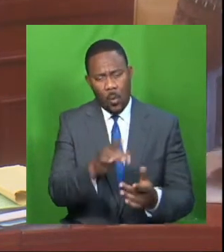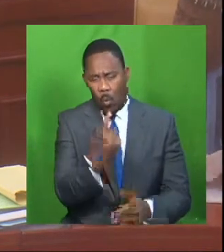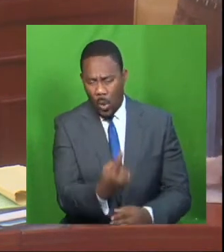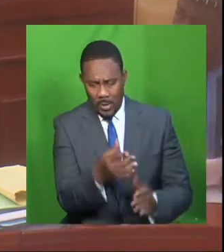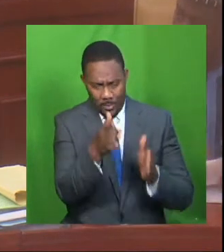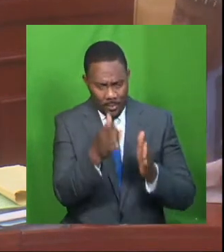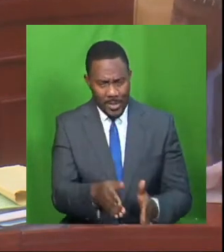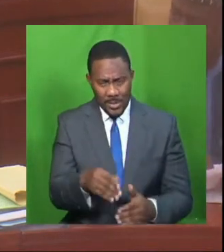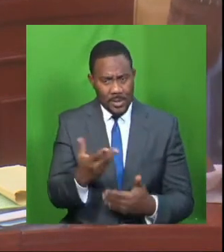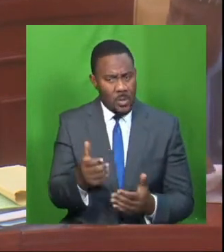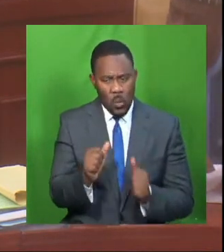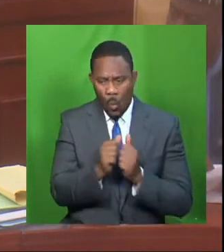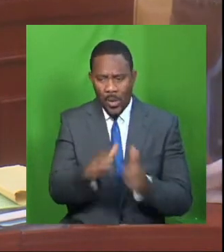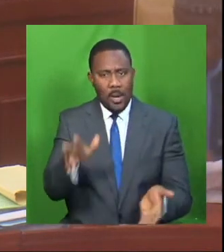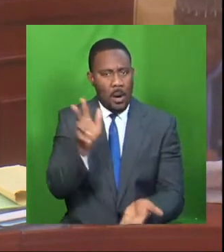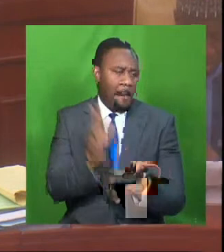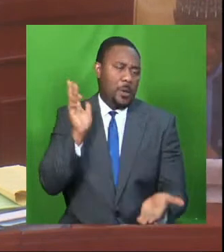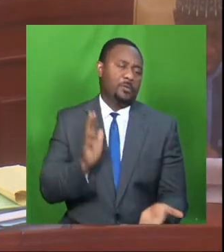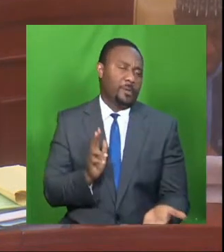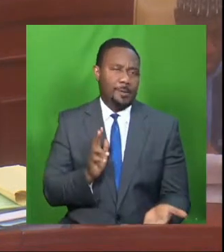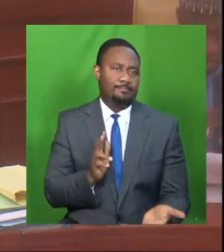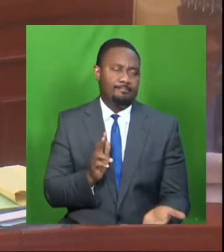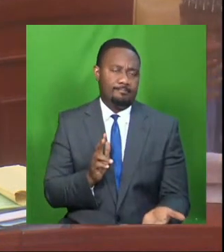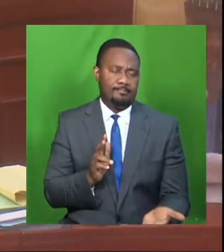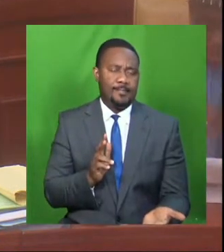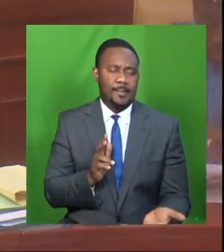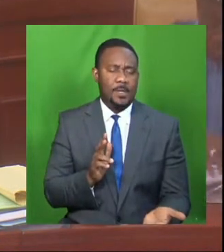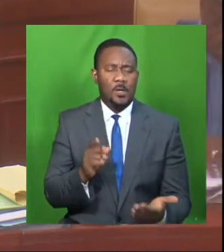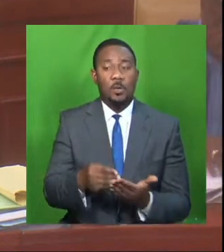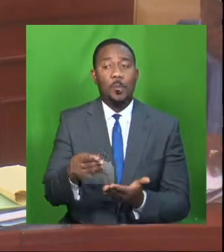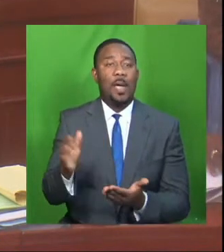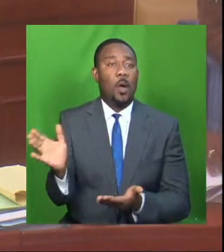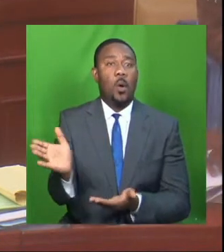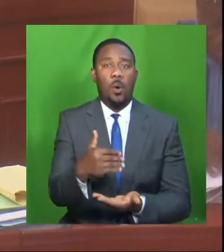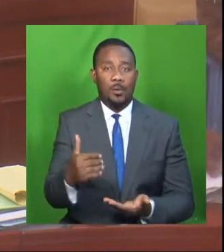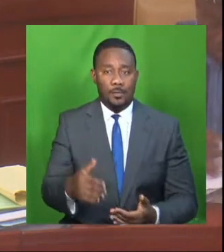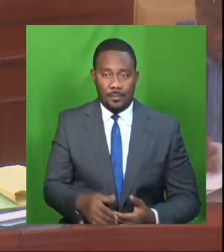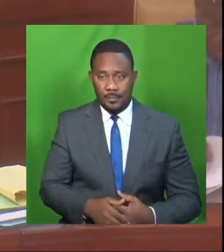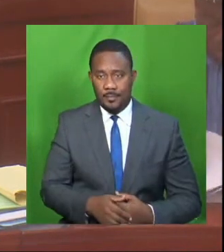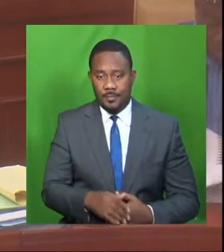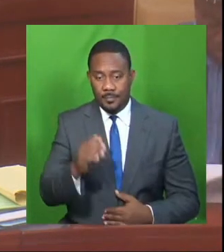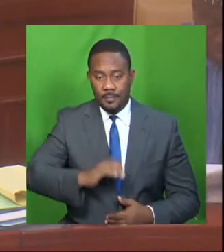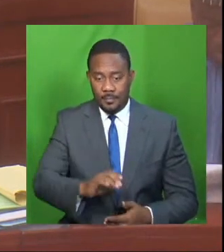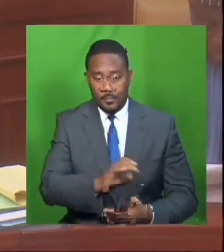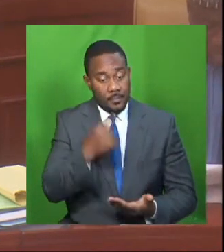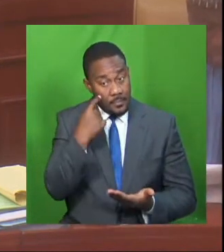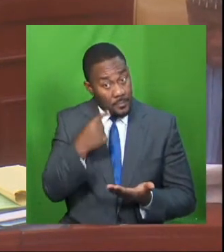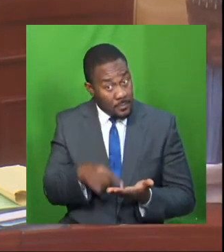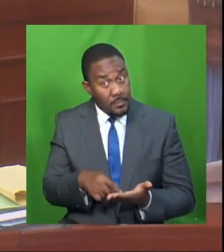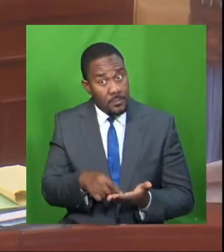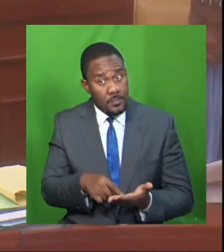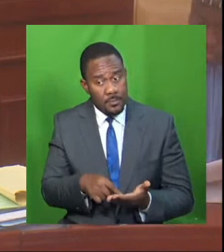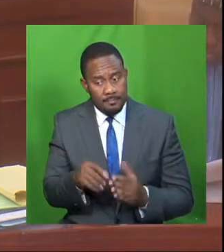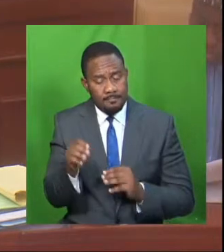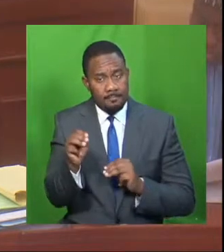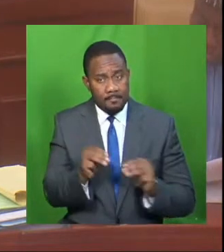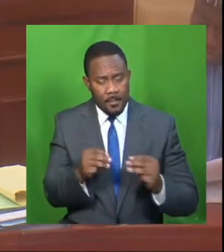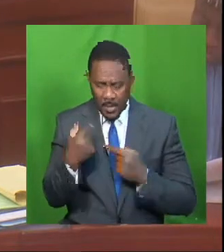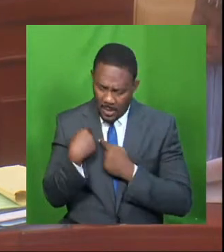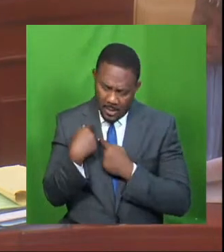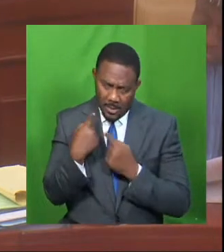billion in 2017 to 3 billion in 2018,